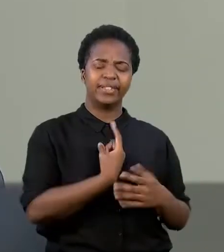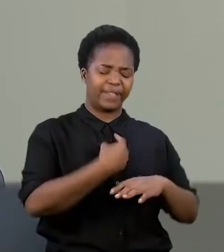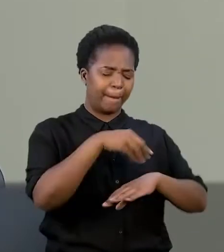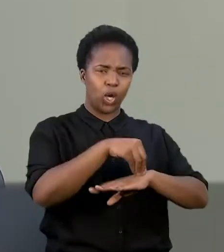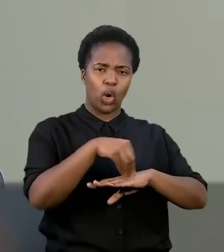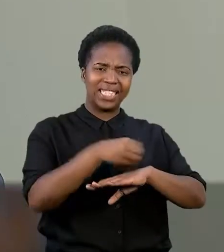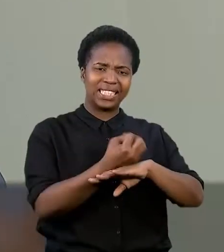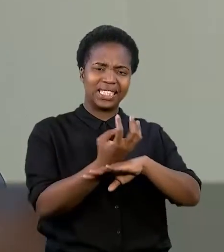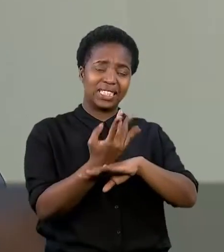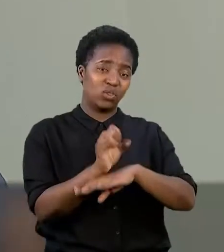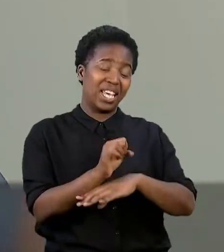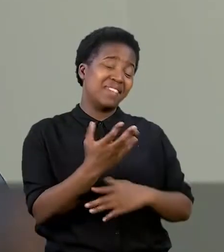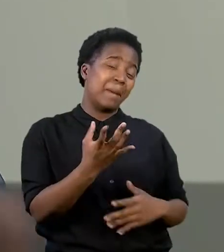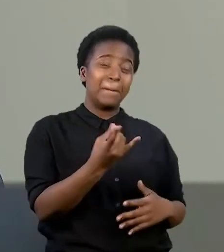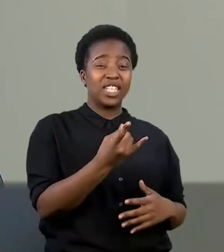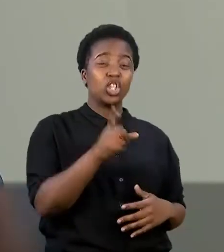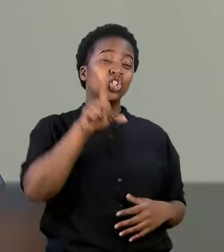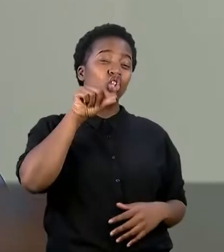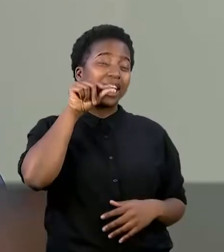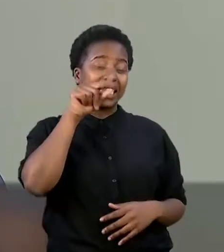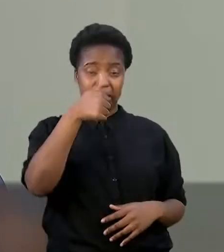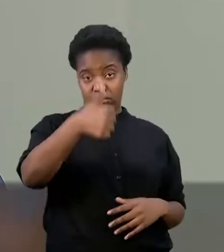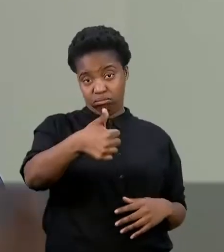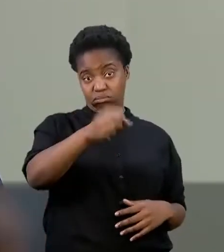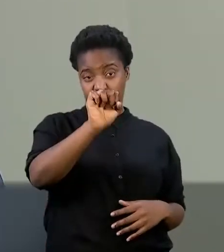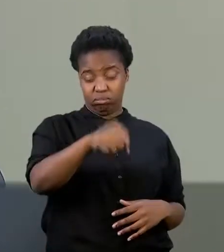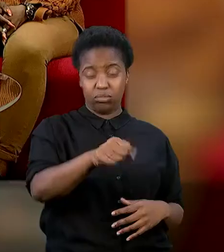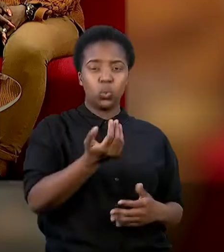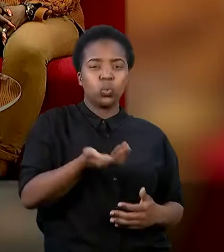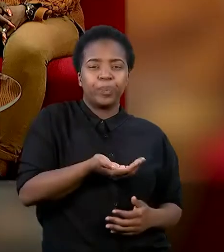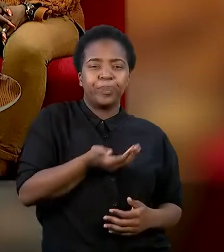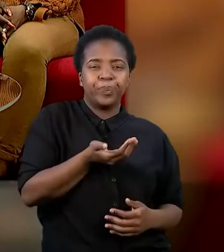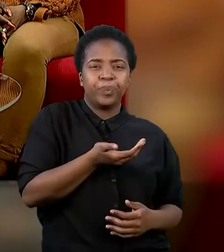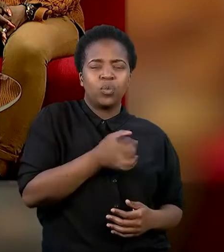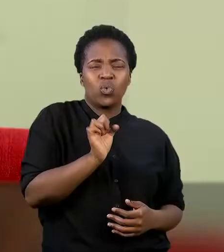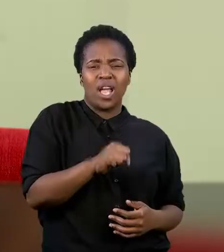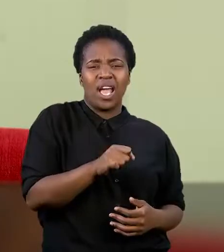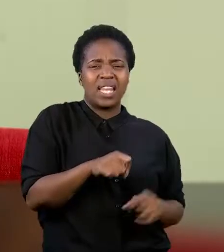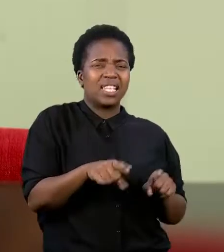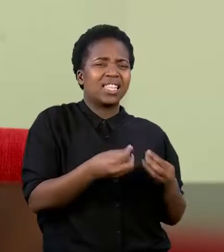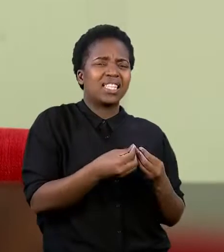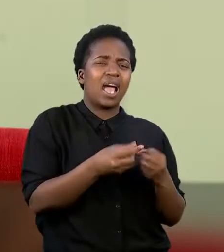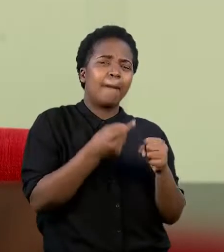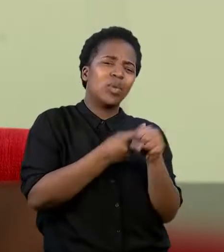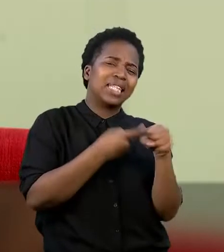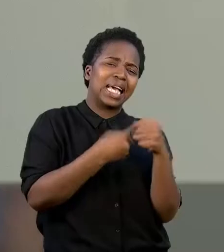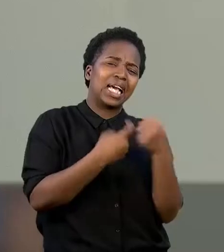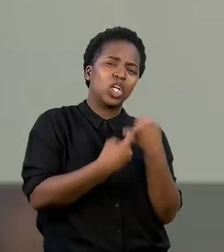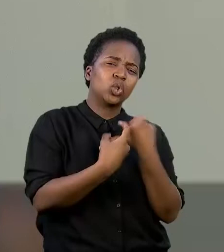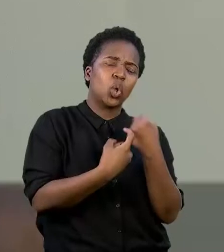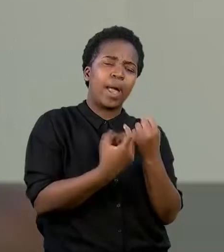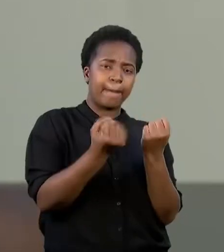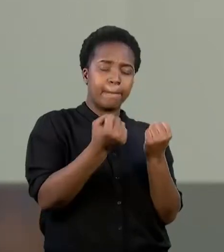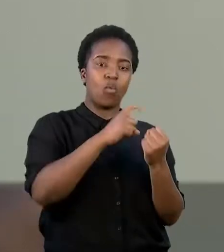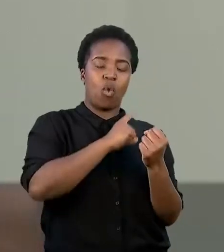plant-based and some, if you can afford meat, then chicken and meat as well, soups. Even things like potatoes